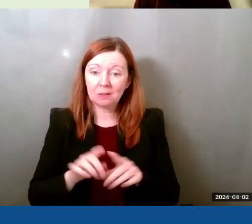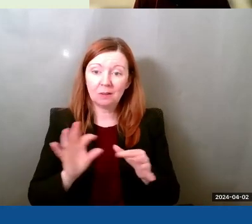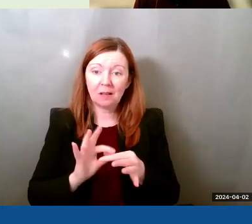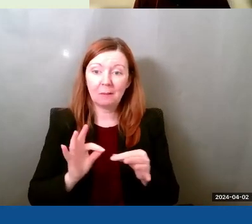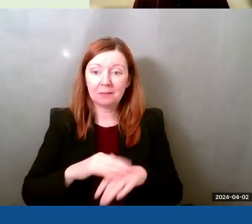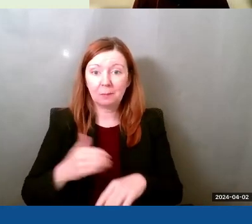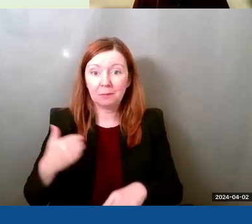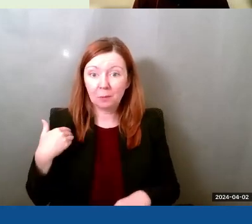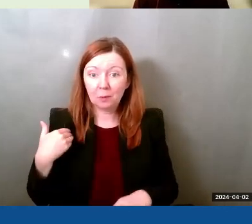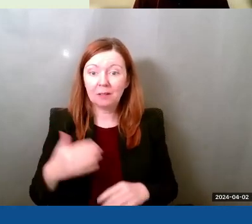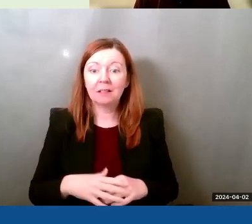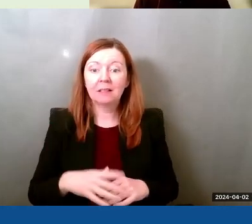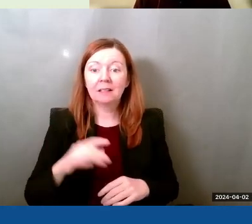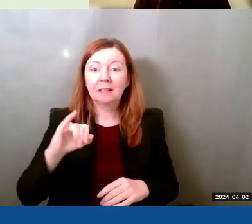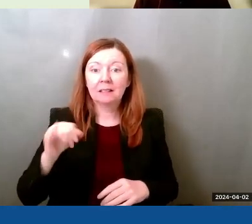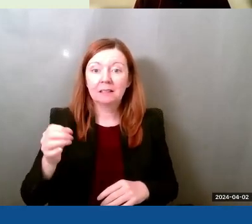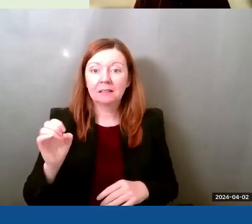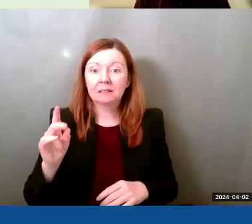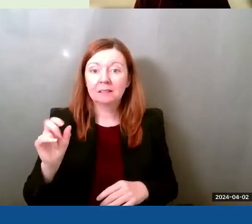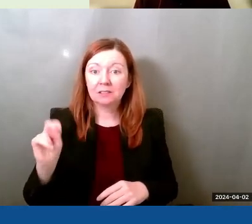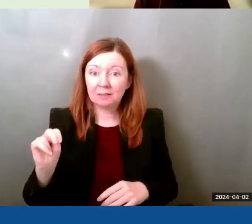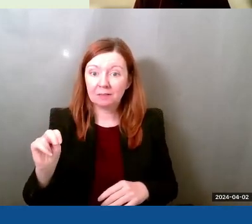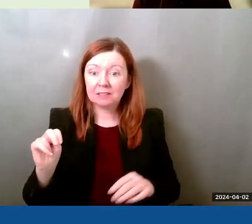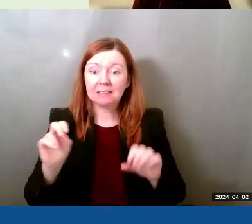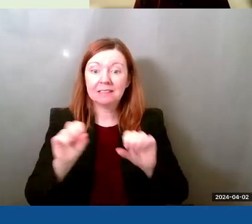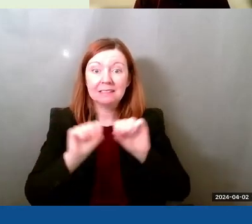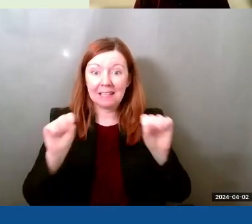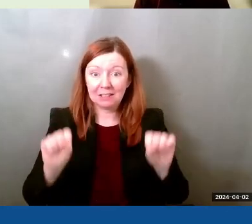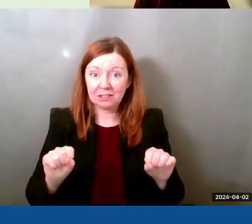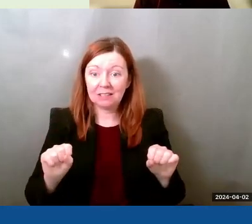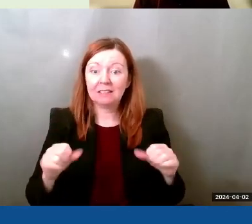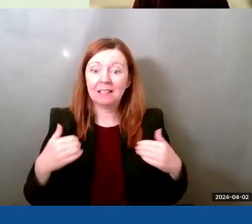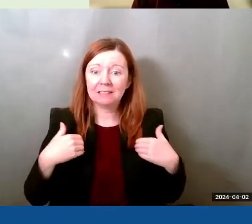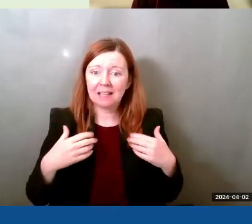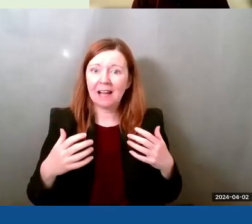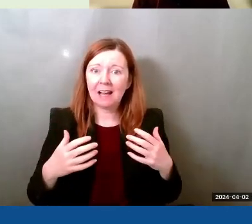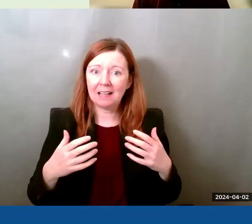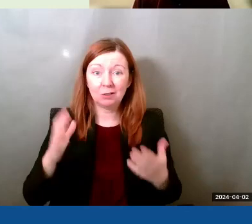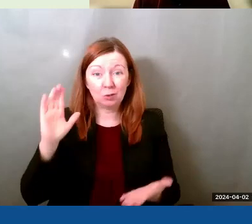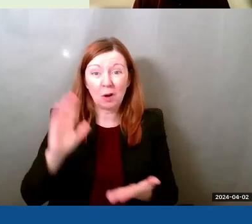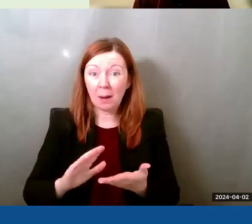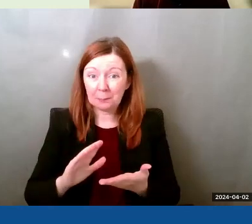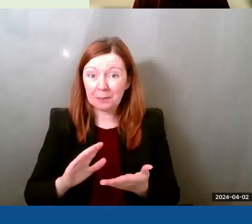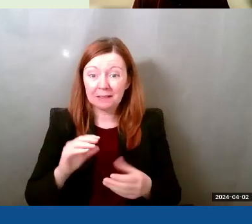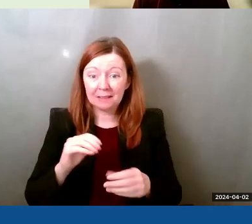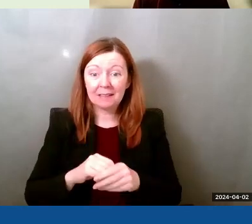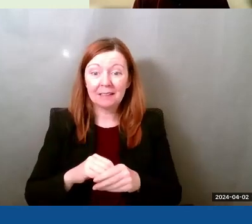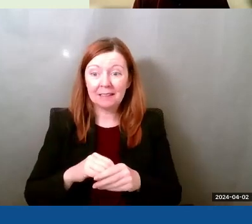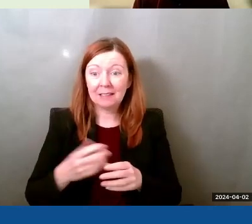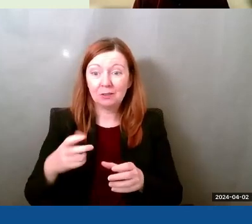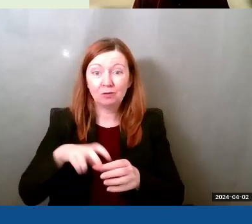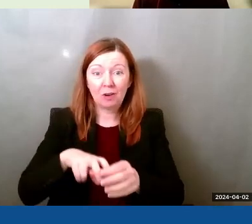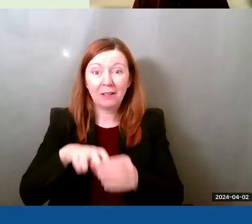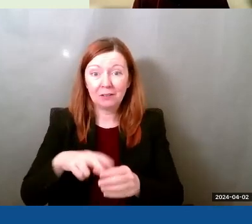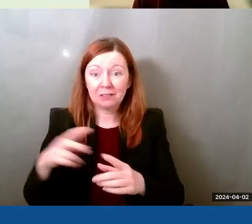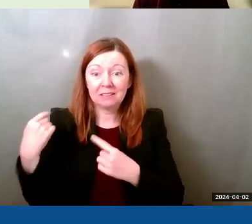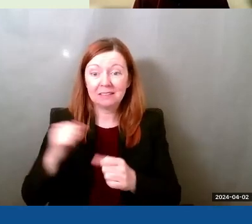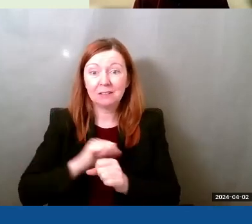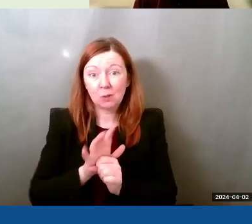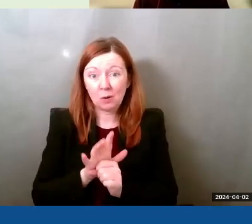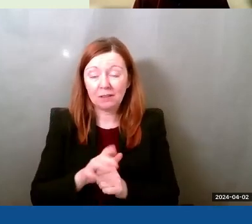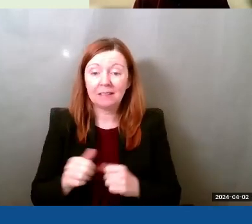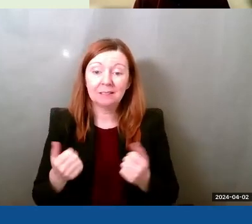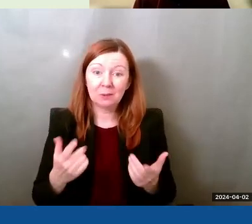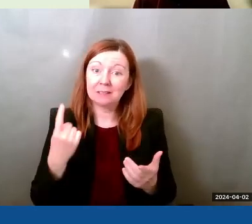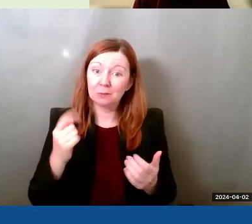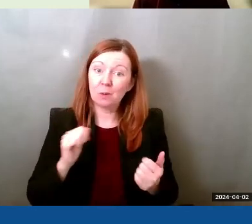on earlier is Jefferson Station has had a significant drop in patronage since COVID. And this is